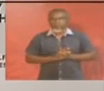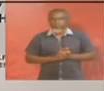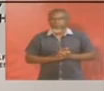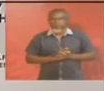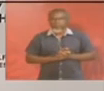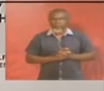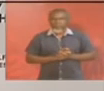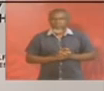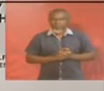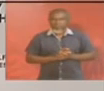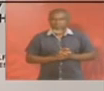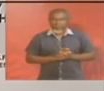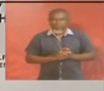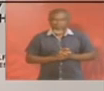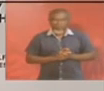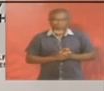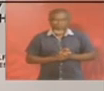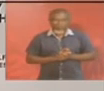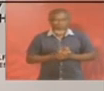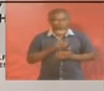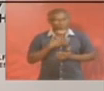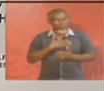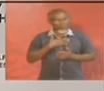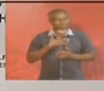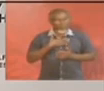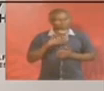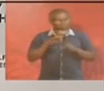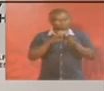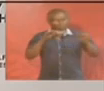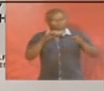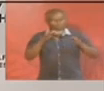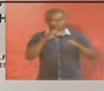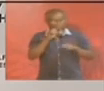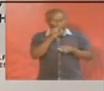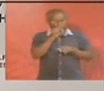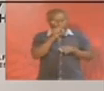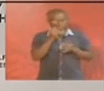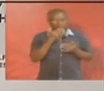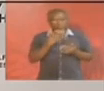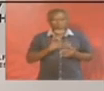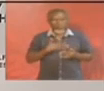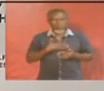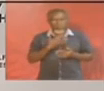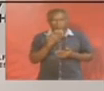IETV, I think you need to unmute your mic, please. Unmute your mic.